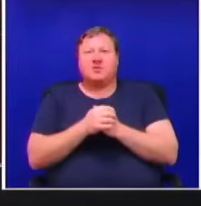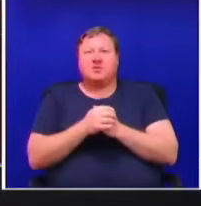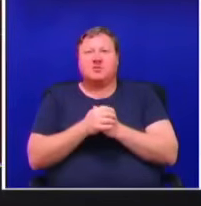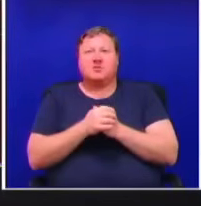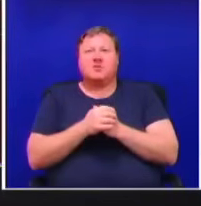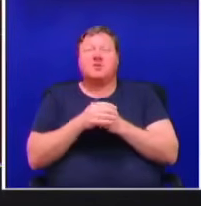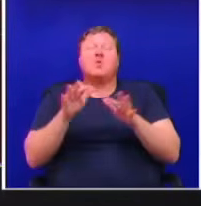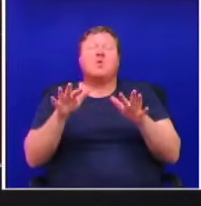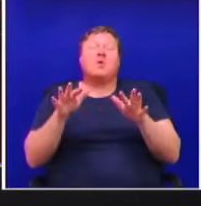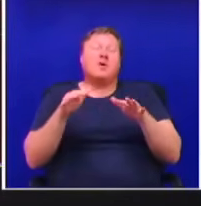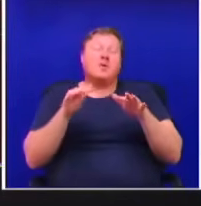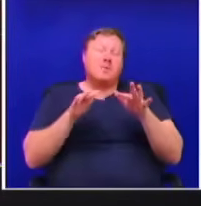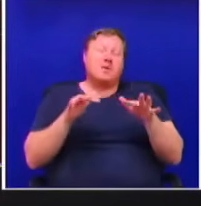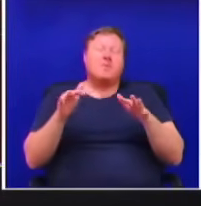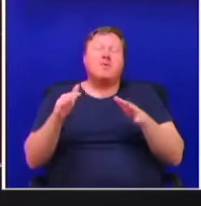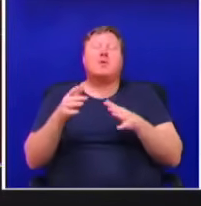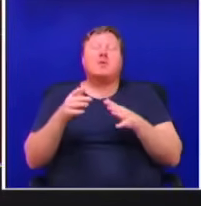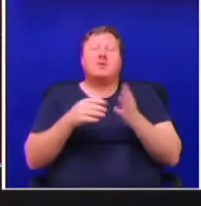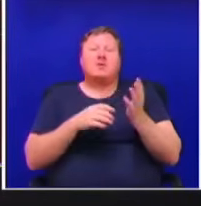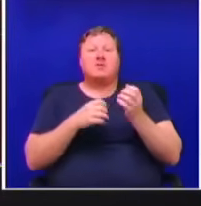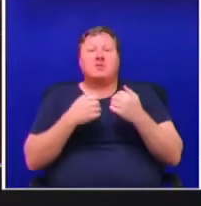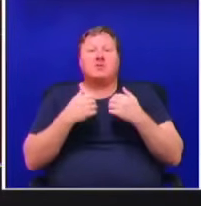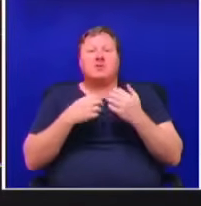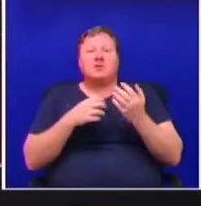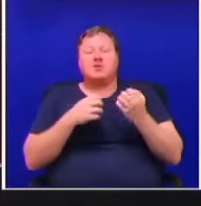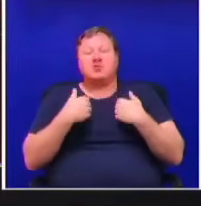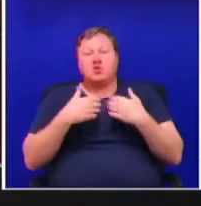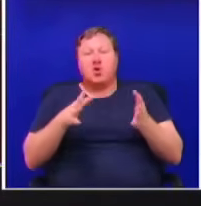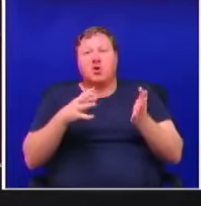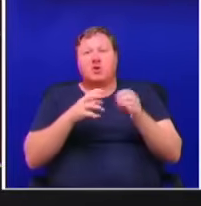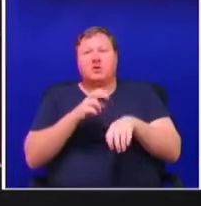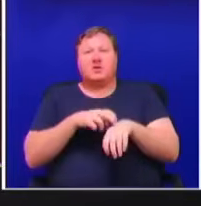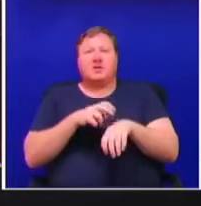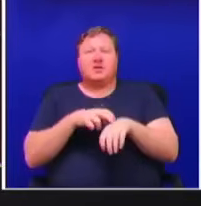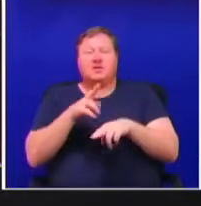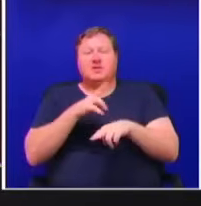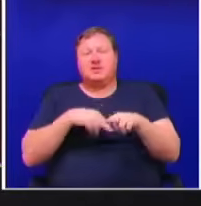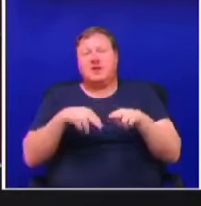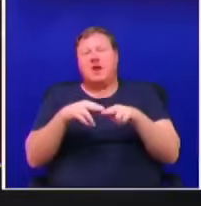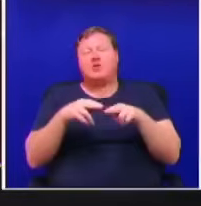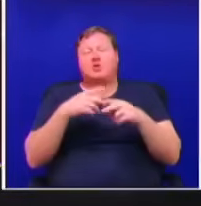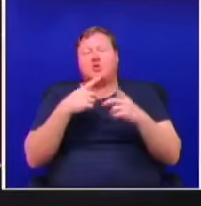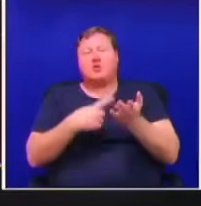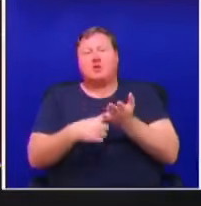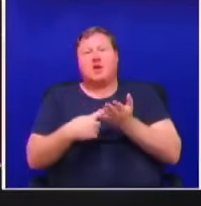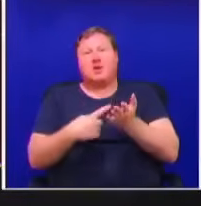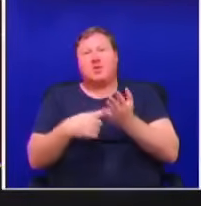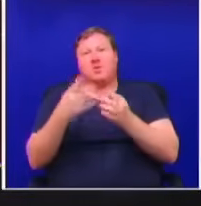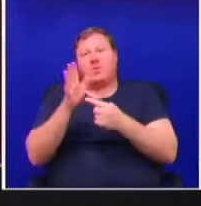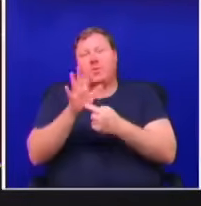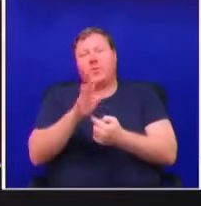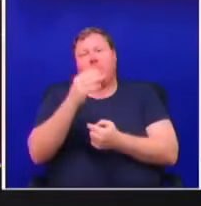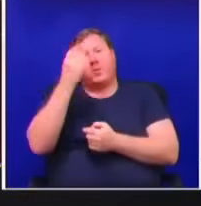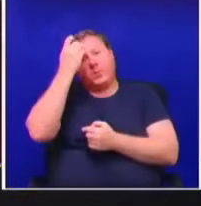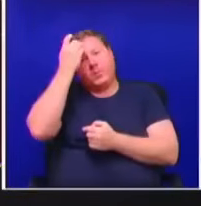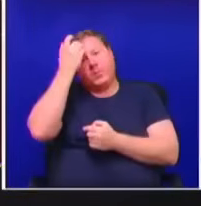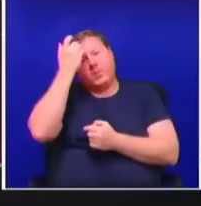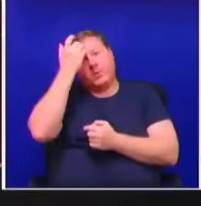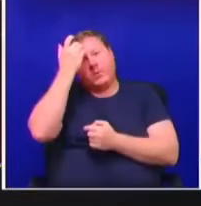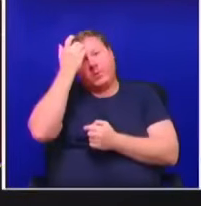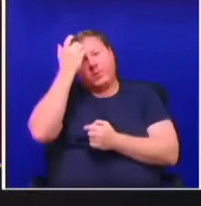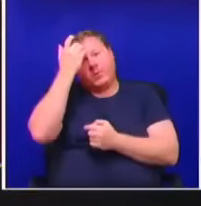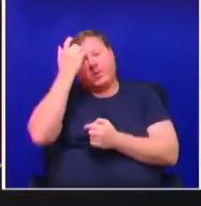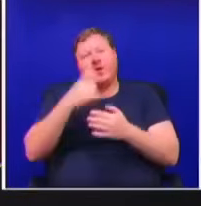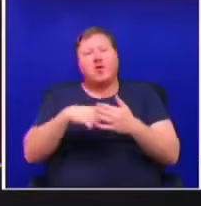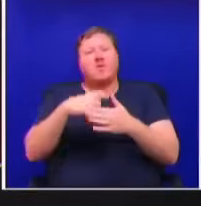delegates endorsed the need for the value of a national dialogue. The convention